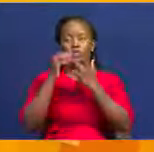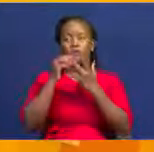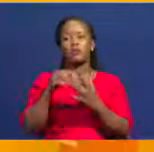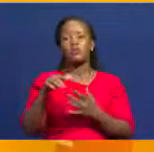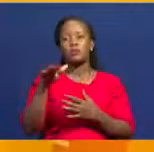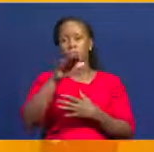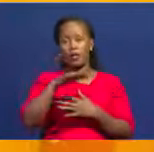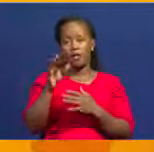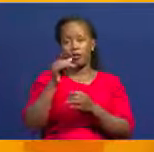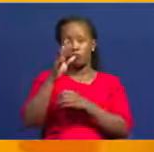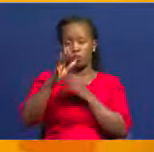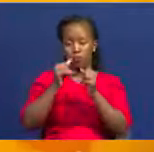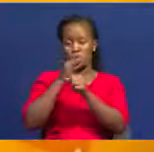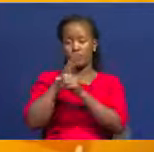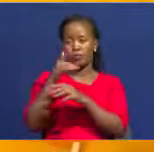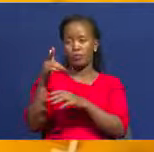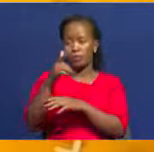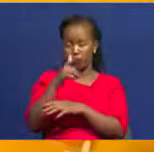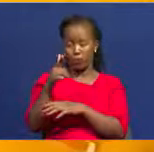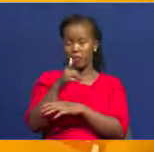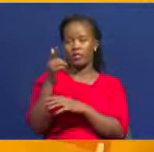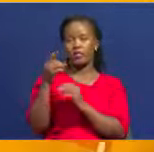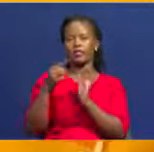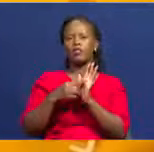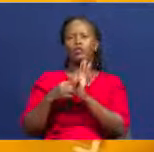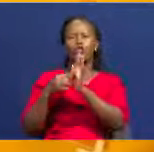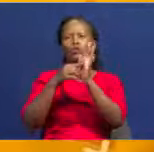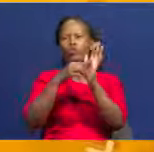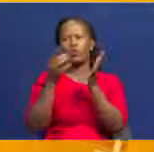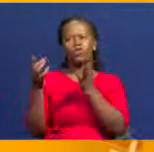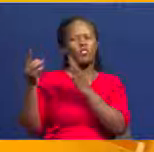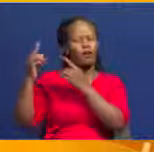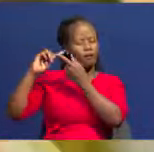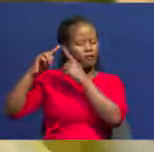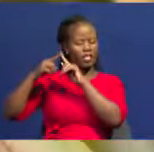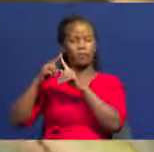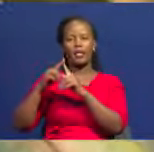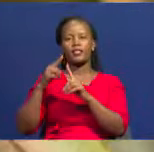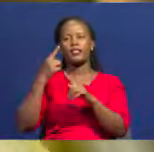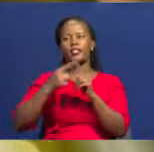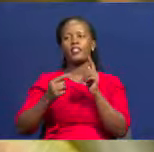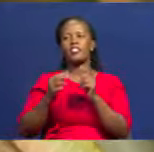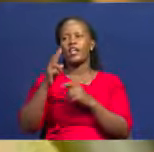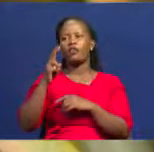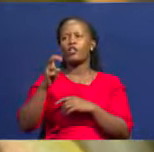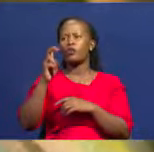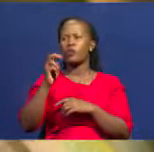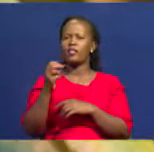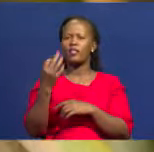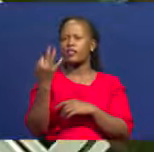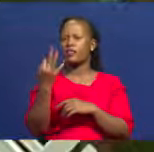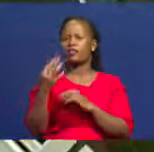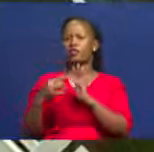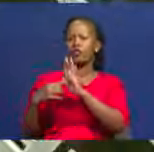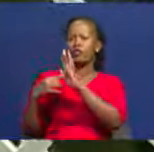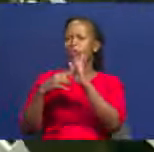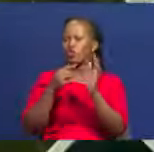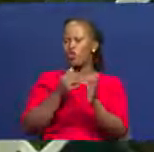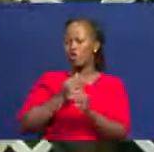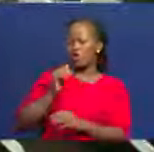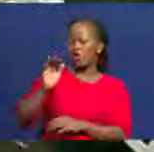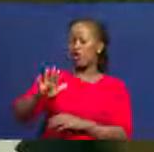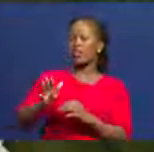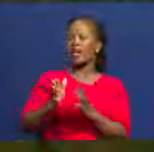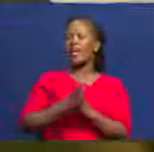together. The film set in 2040 shows a flashback to 2023, showing young Lily and her father enjoying a vibrant